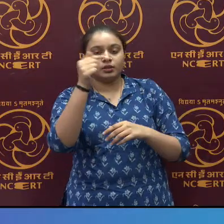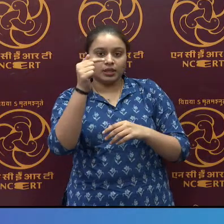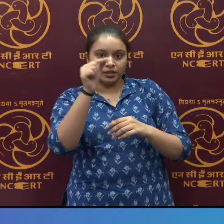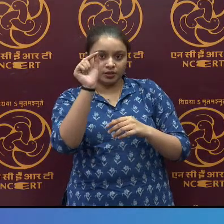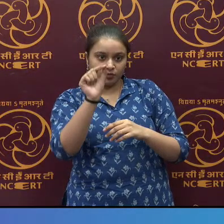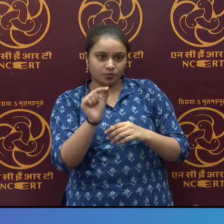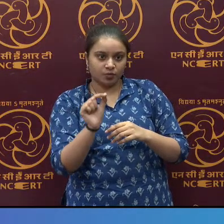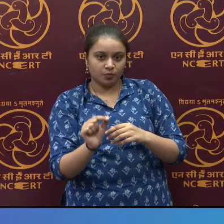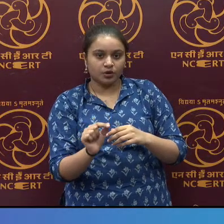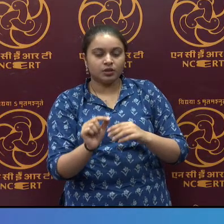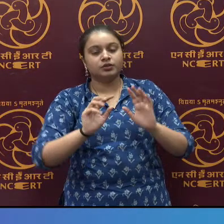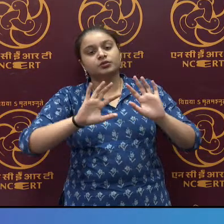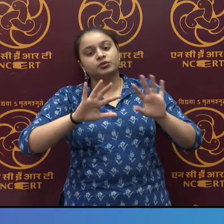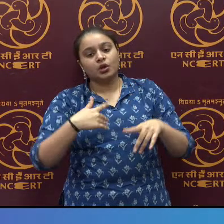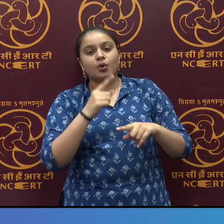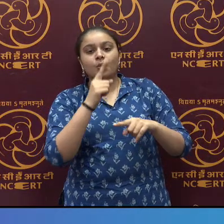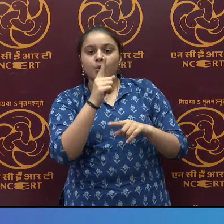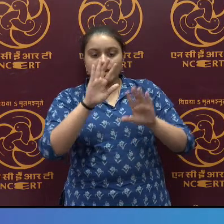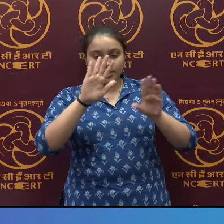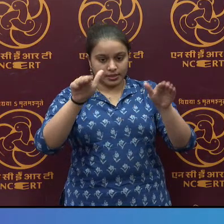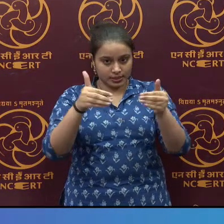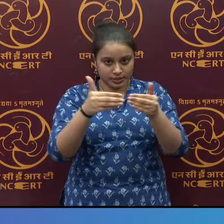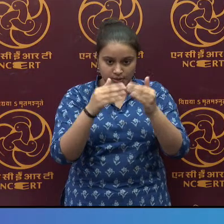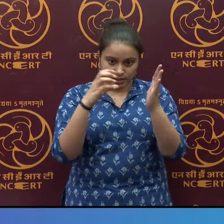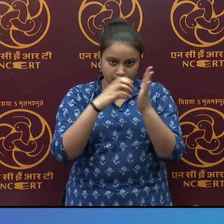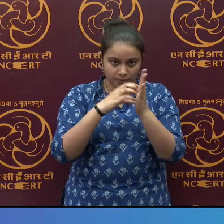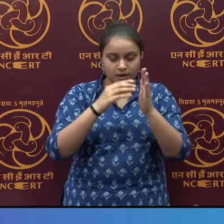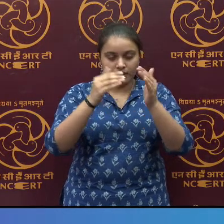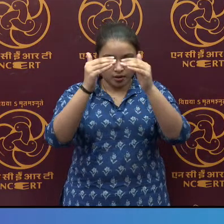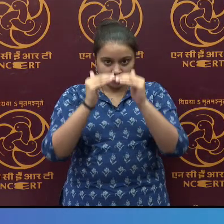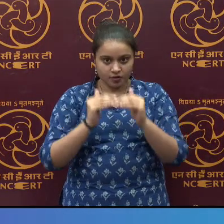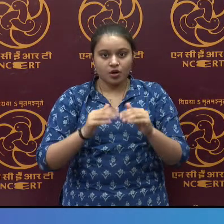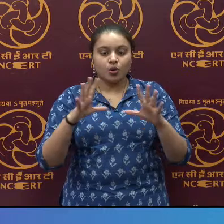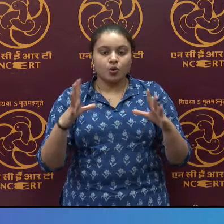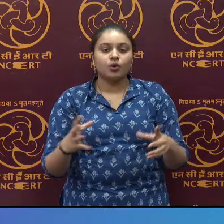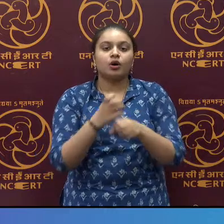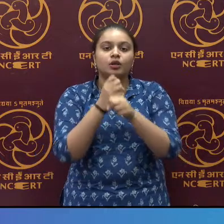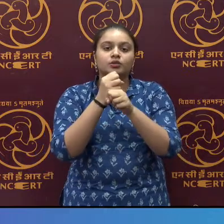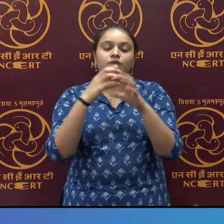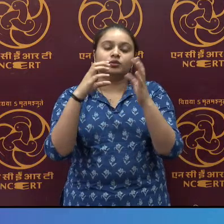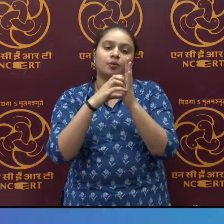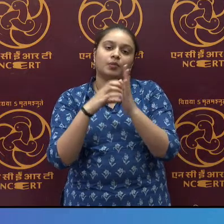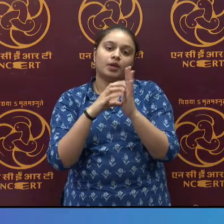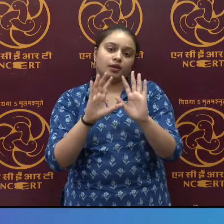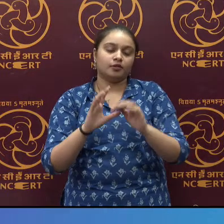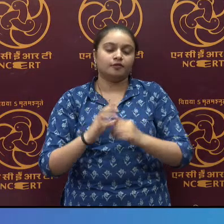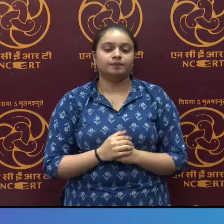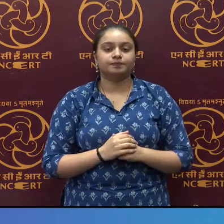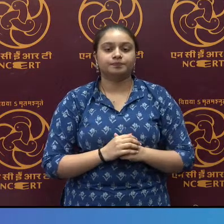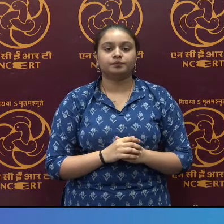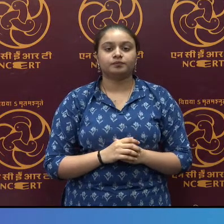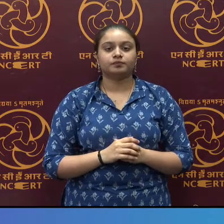place. Then there would be one introduction paragraph and one concluding paragraph.